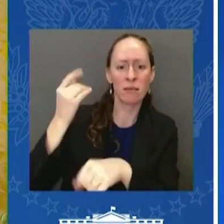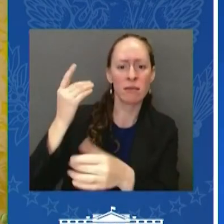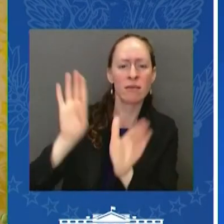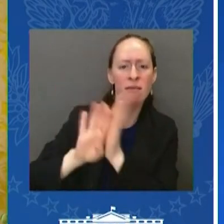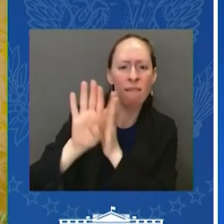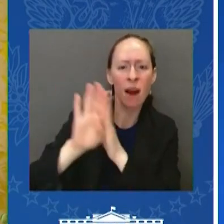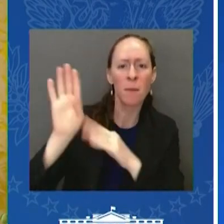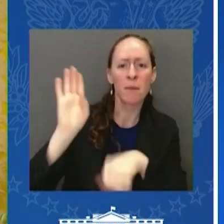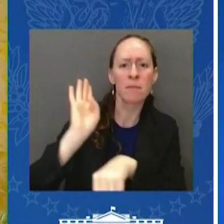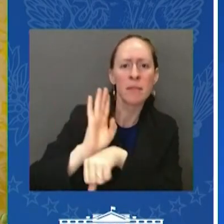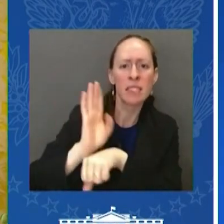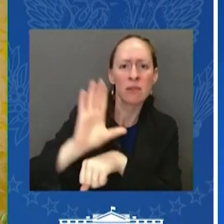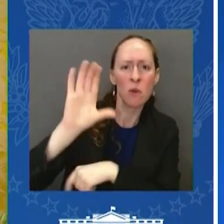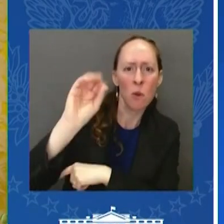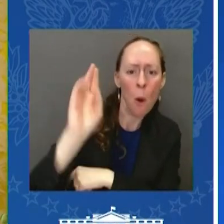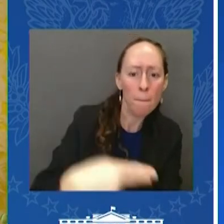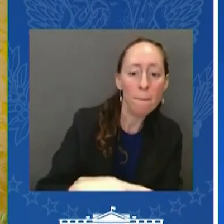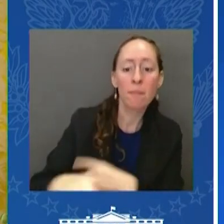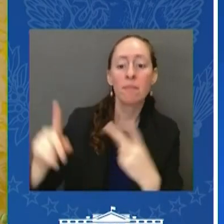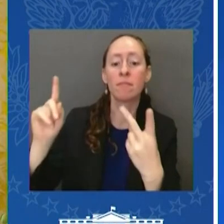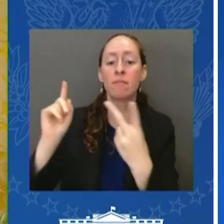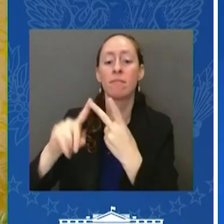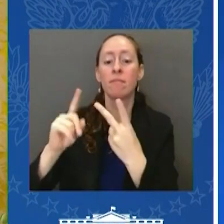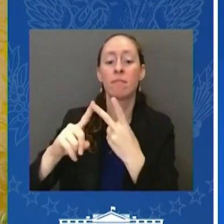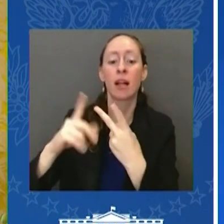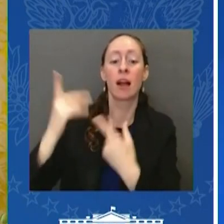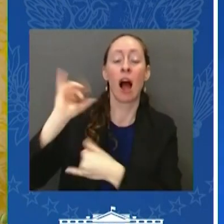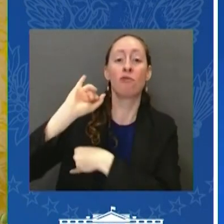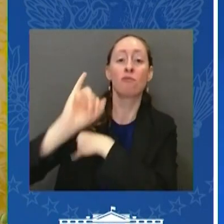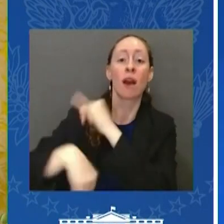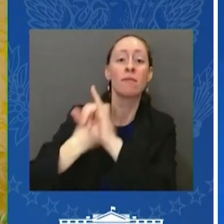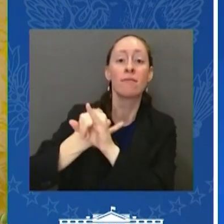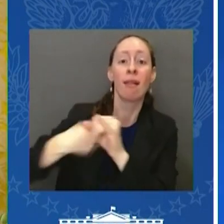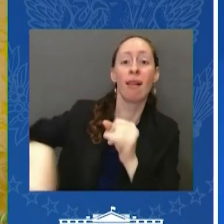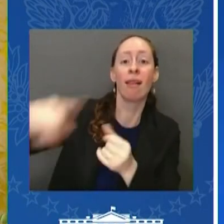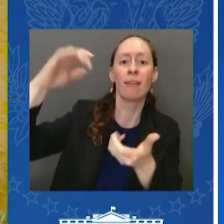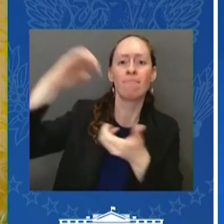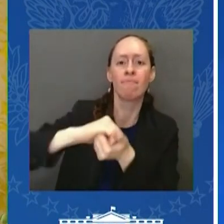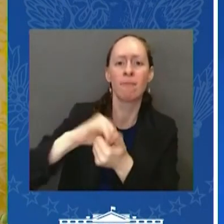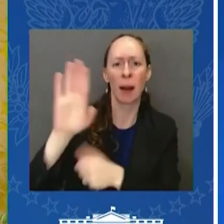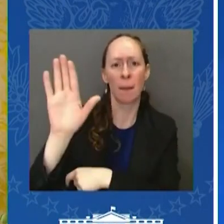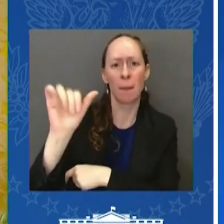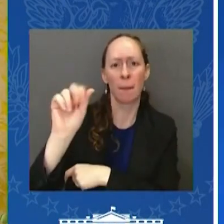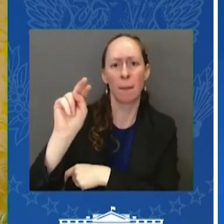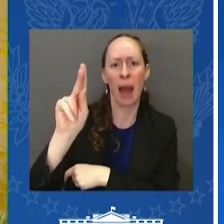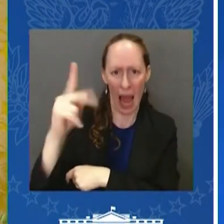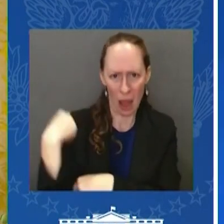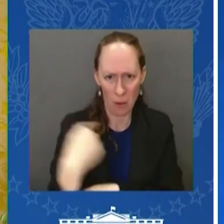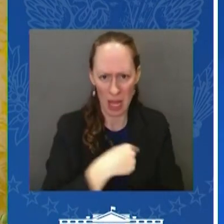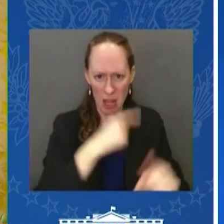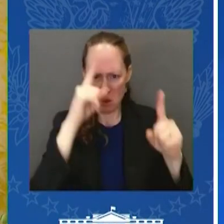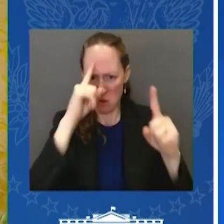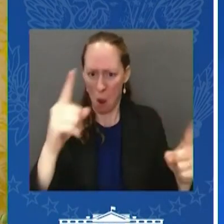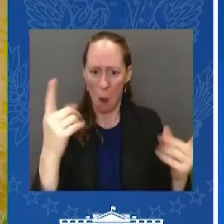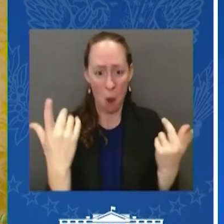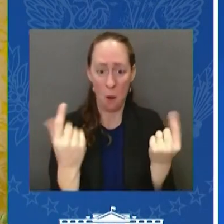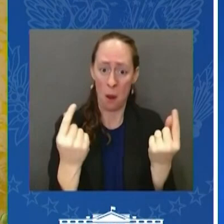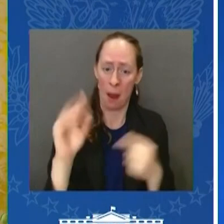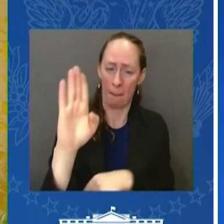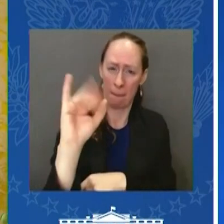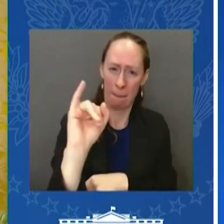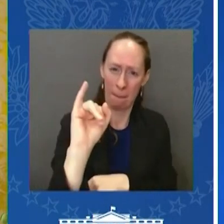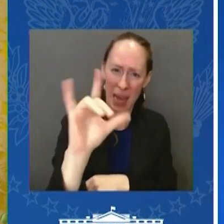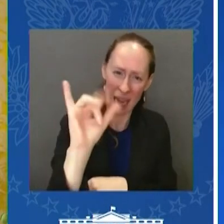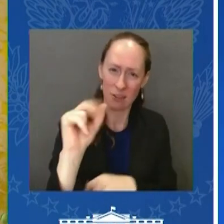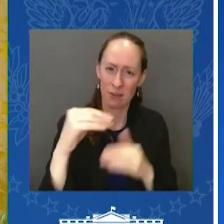investment platform to channel billions of dollars toward building sustainable infrastructure in the hemisphere and